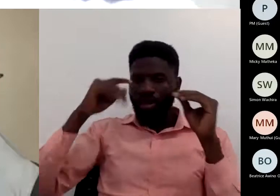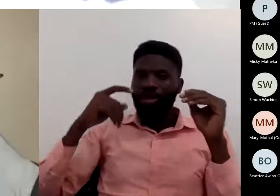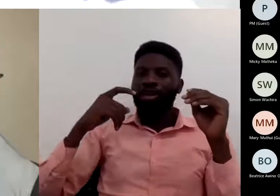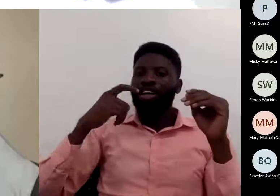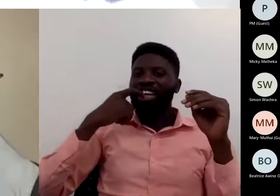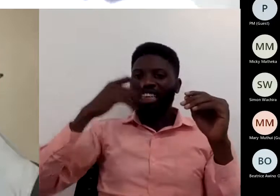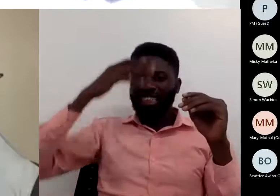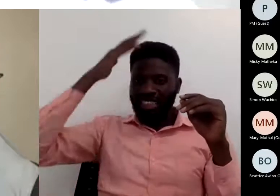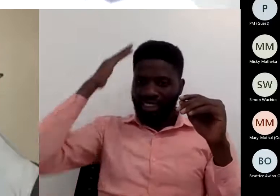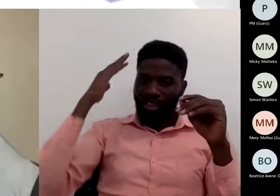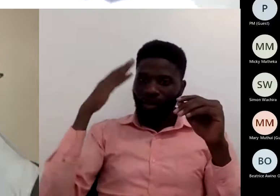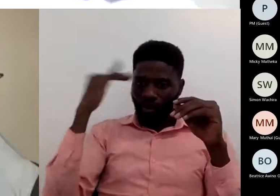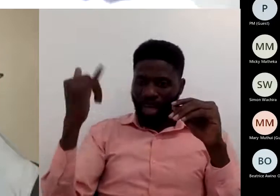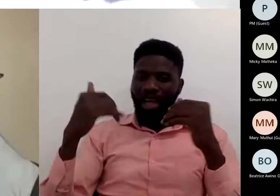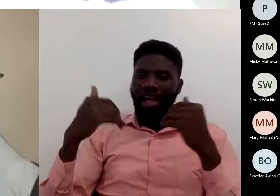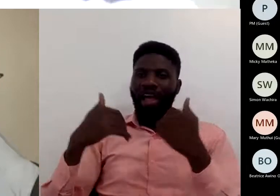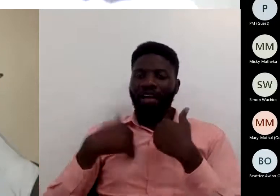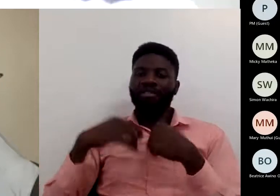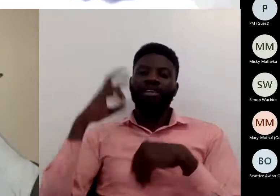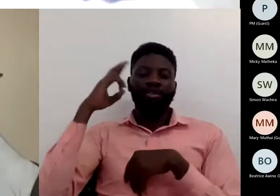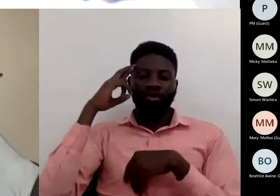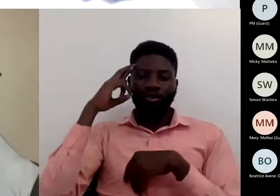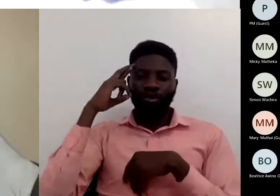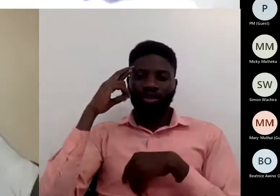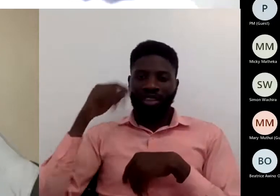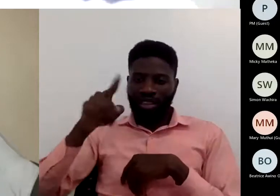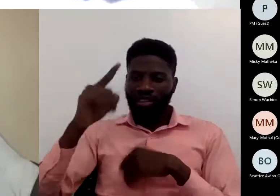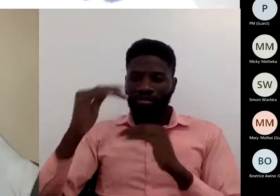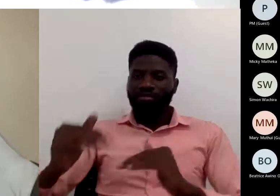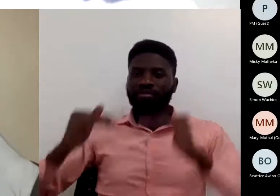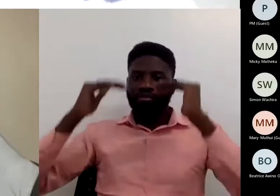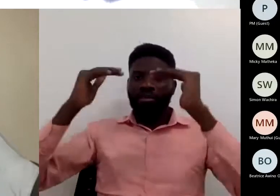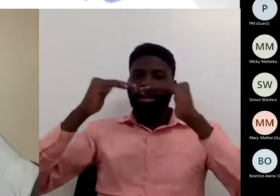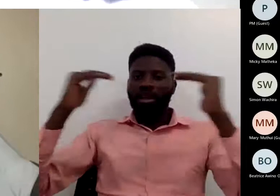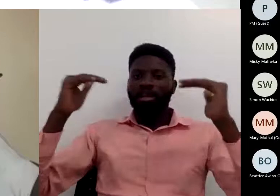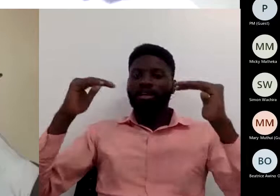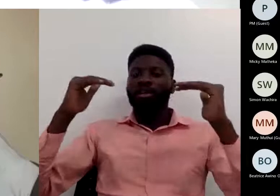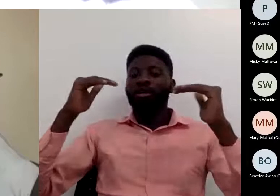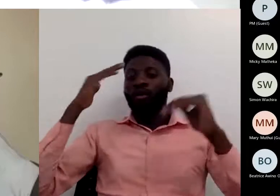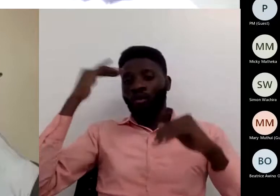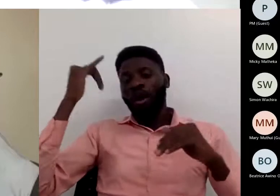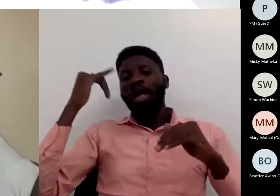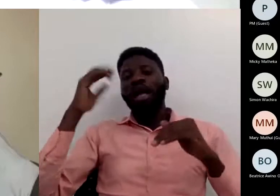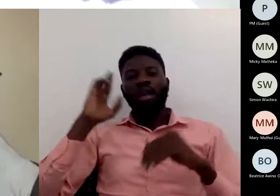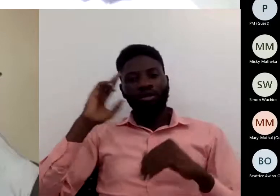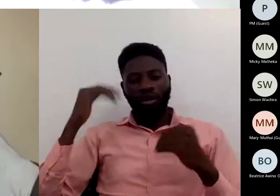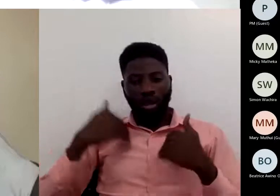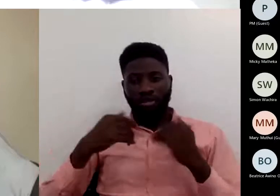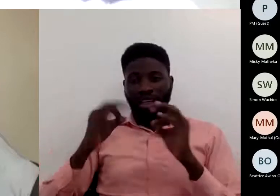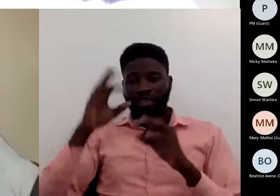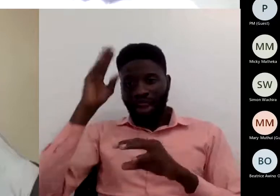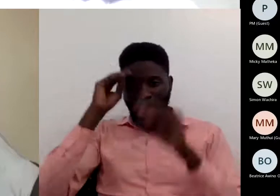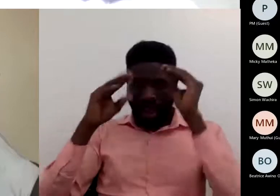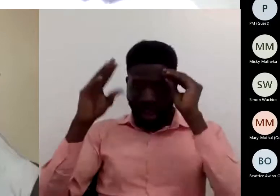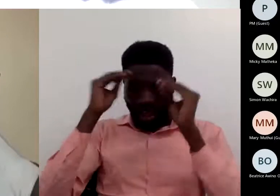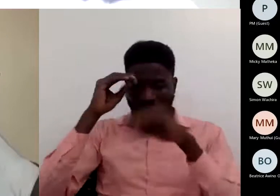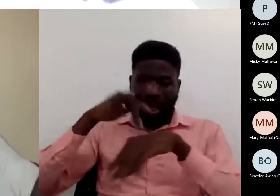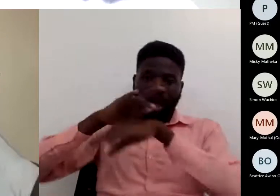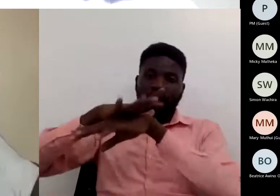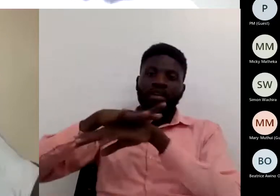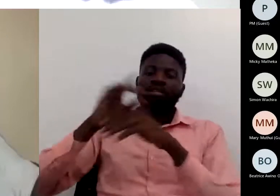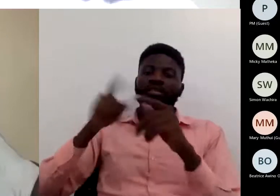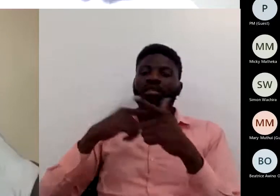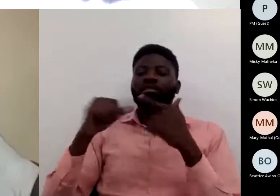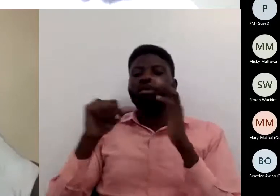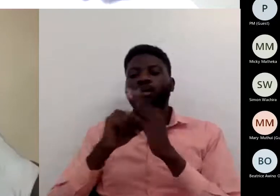they are where they are. And if you can learn from them early enough in life, then you'll be able to handle a lot of problems. Rather, let me not